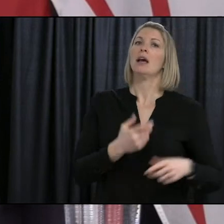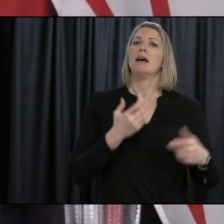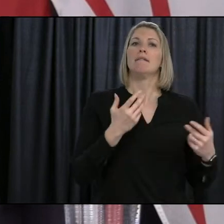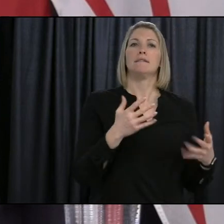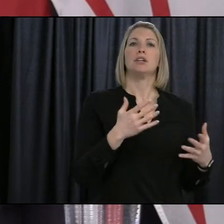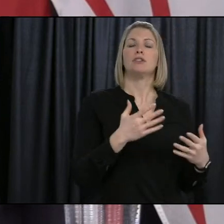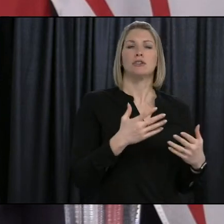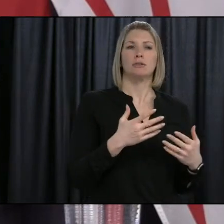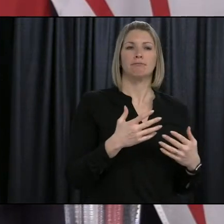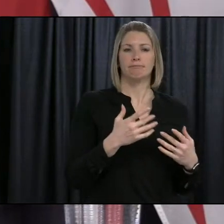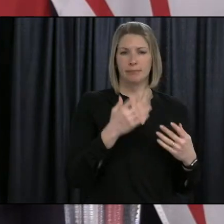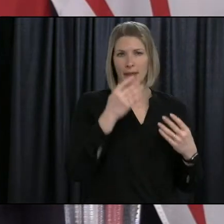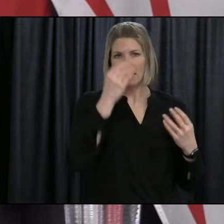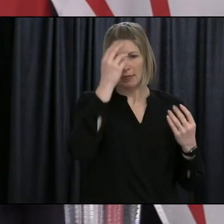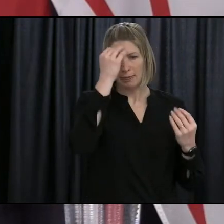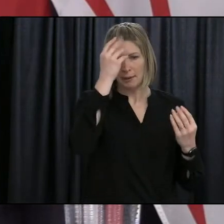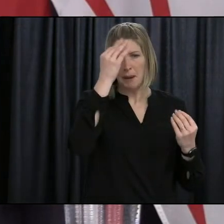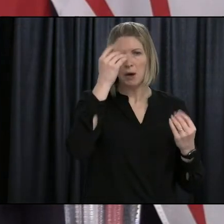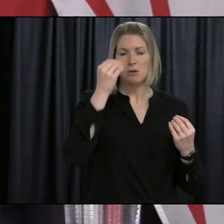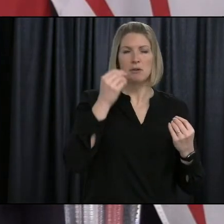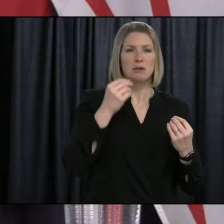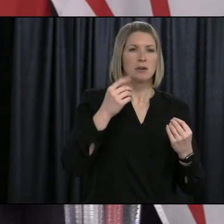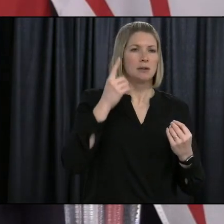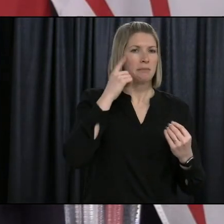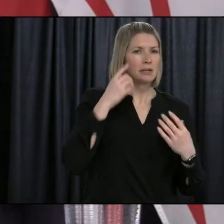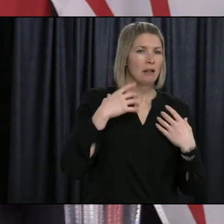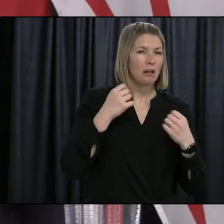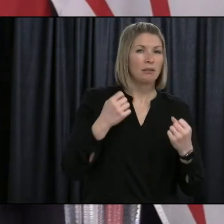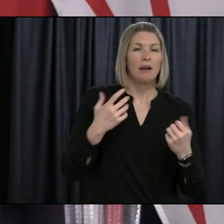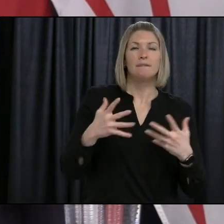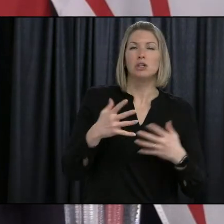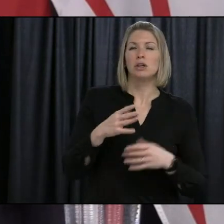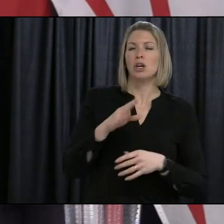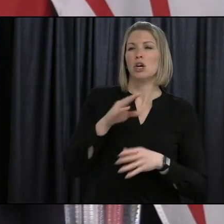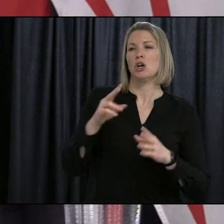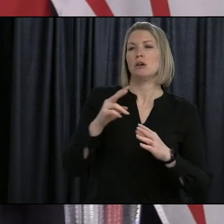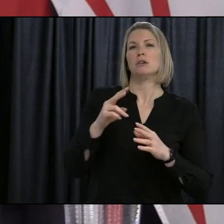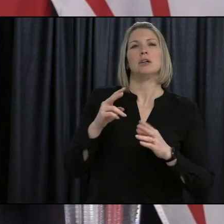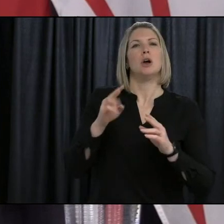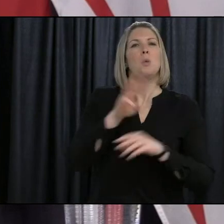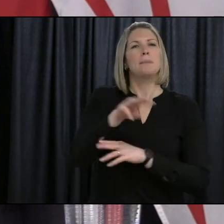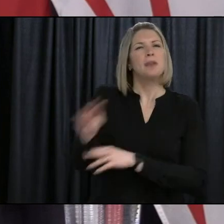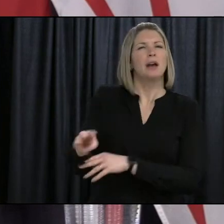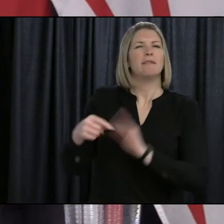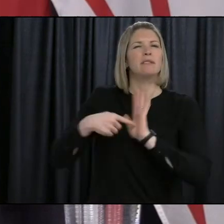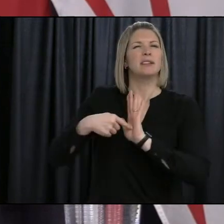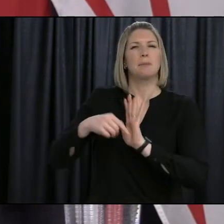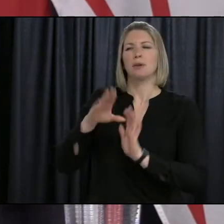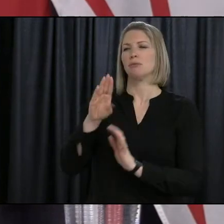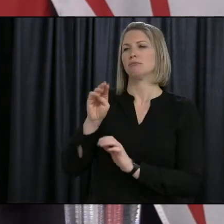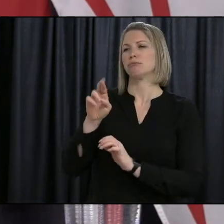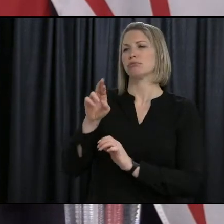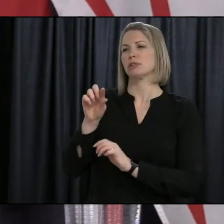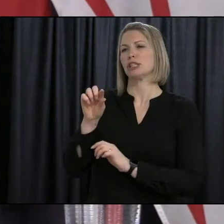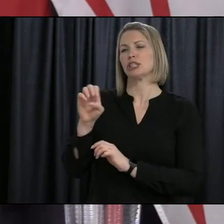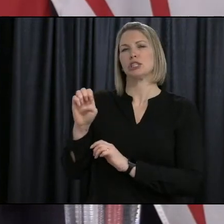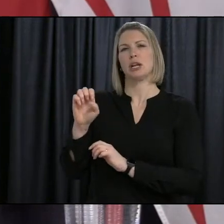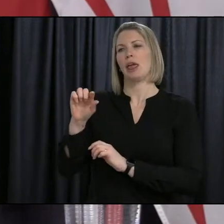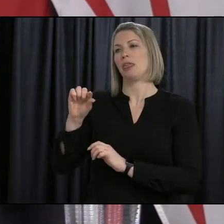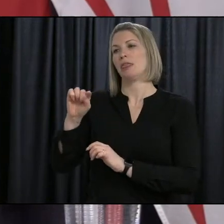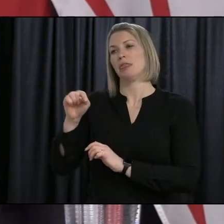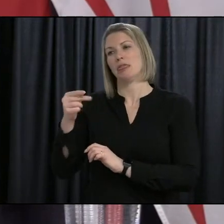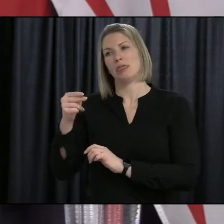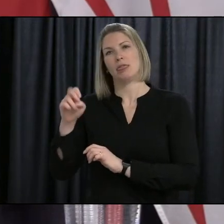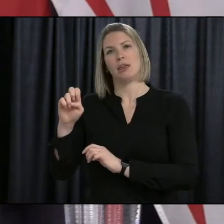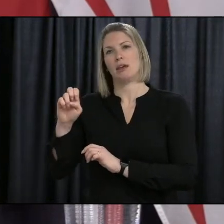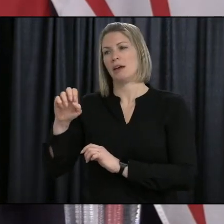some supports, as mentioned in previous briefings, like Bridge the Gap and helplines, and we're encouraging everybody to